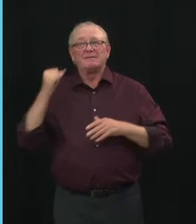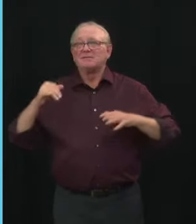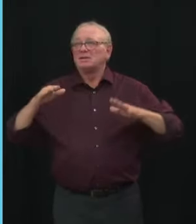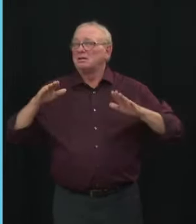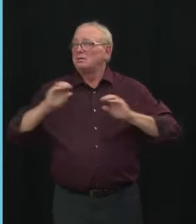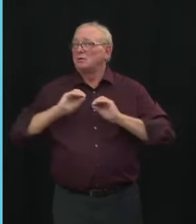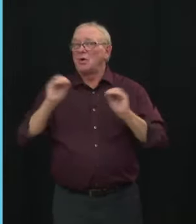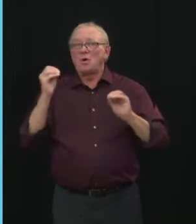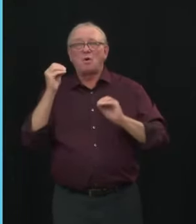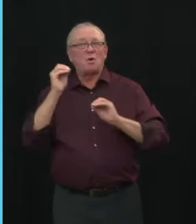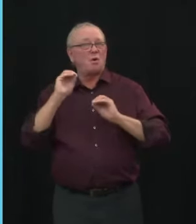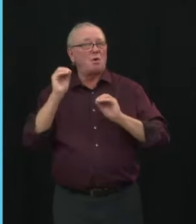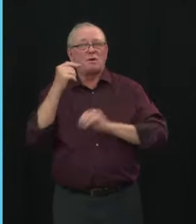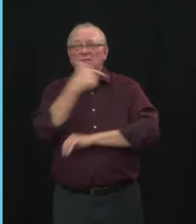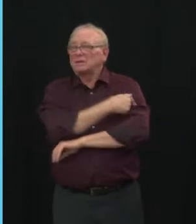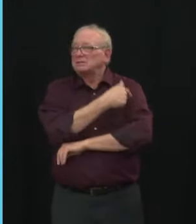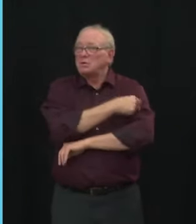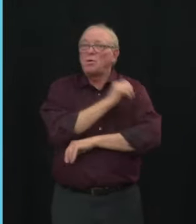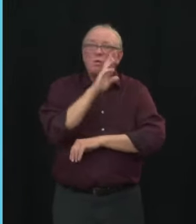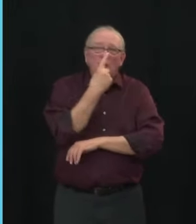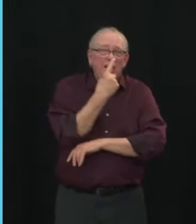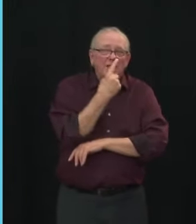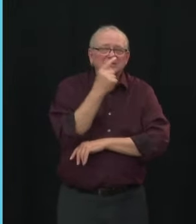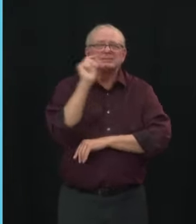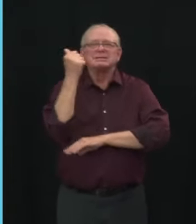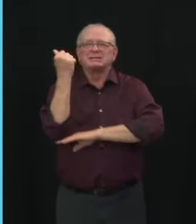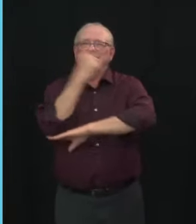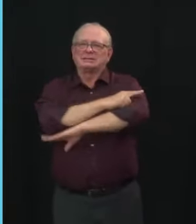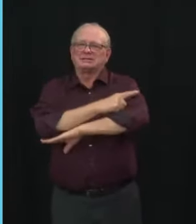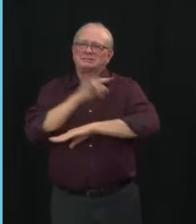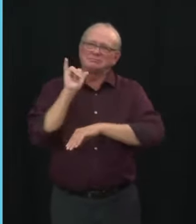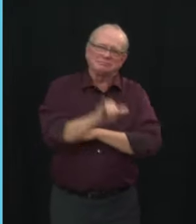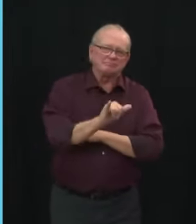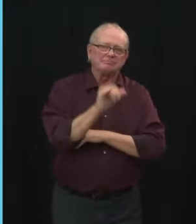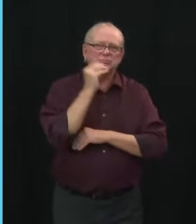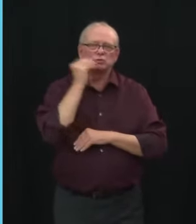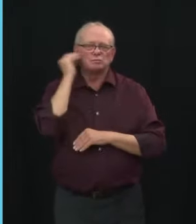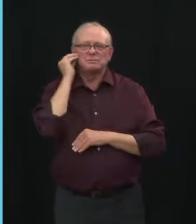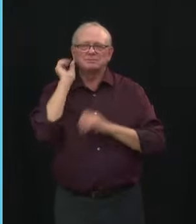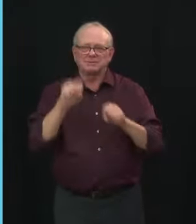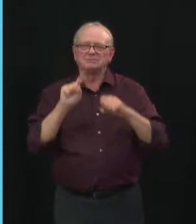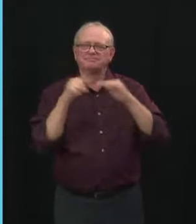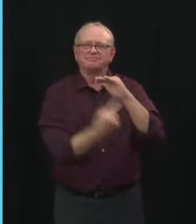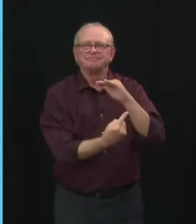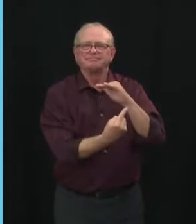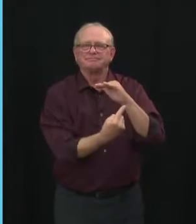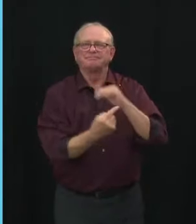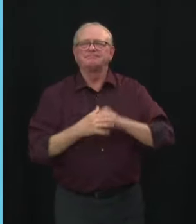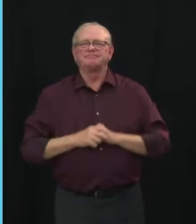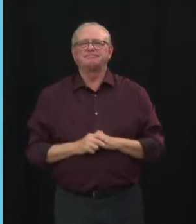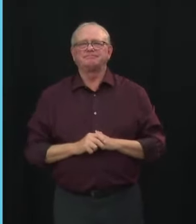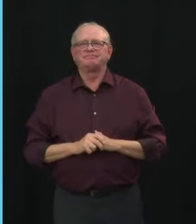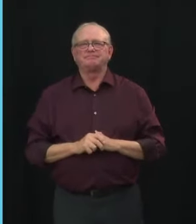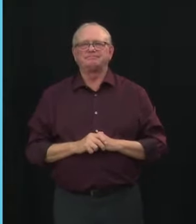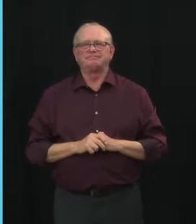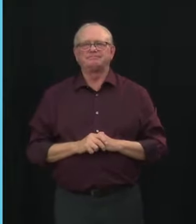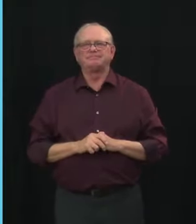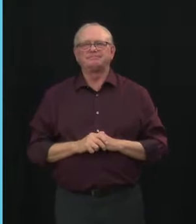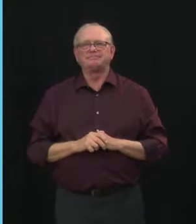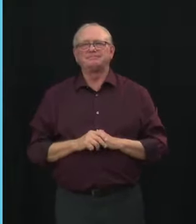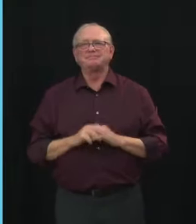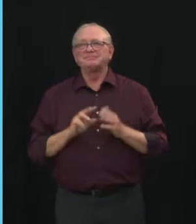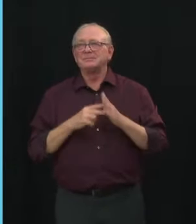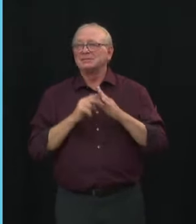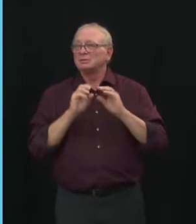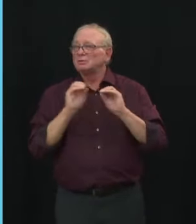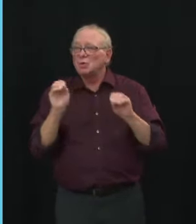test negative, please stay home and away from others until you are feeling better. This means not going to work, school,